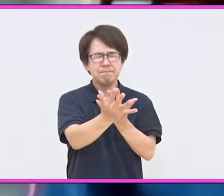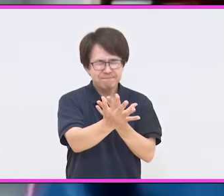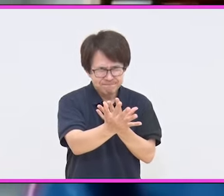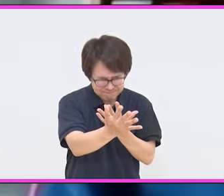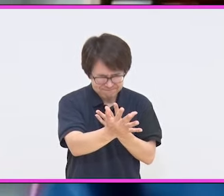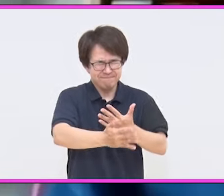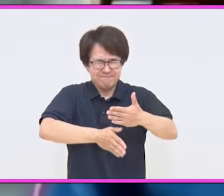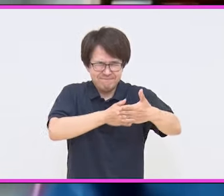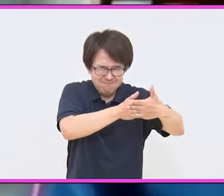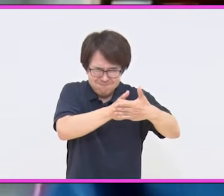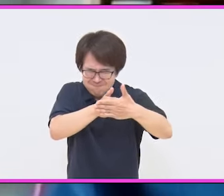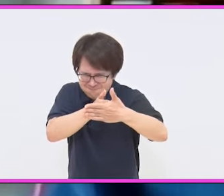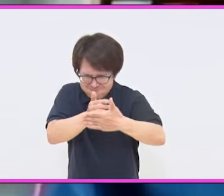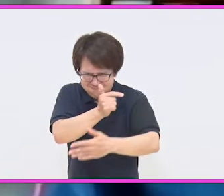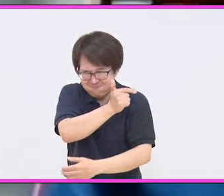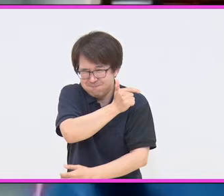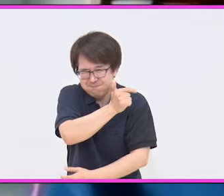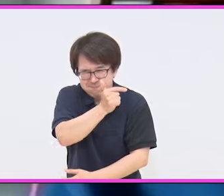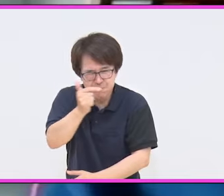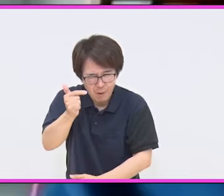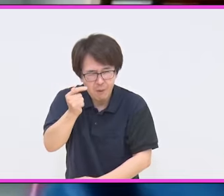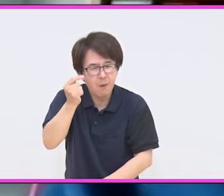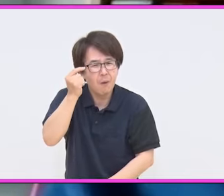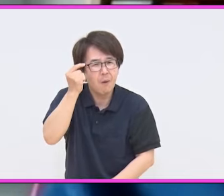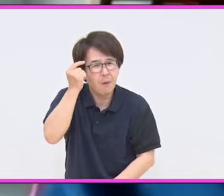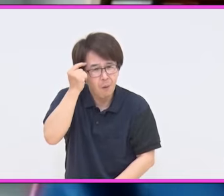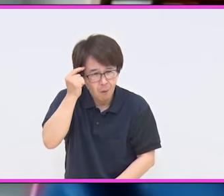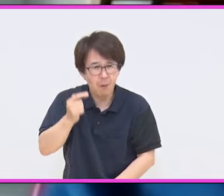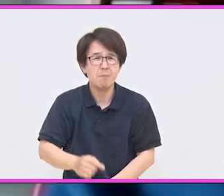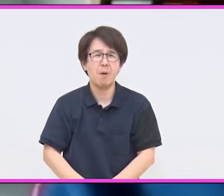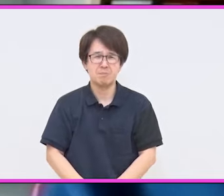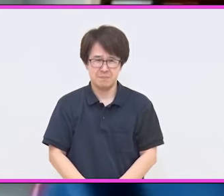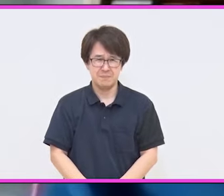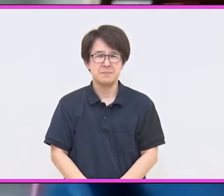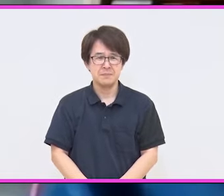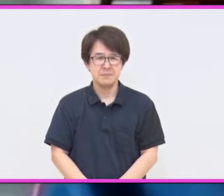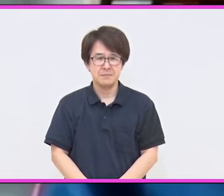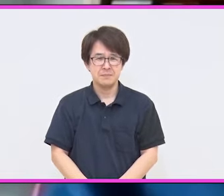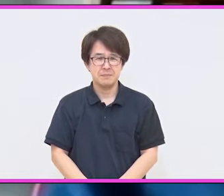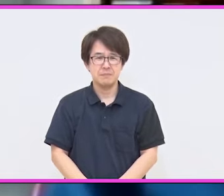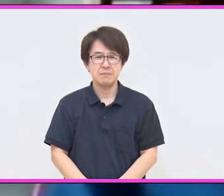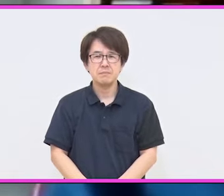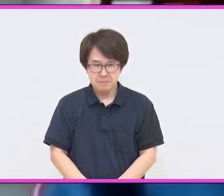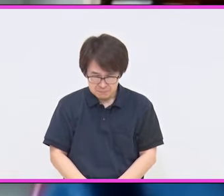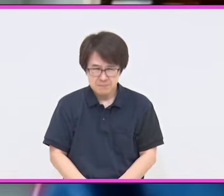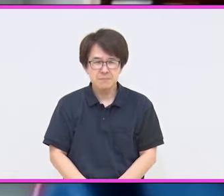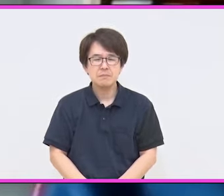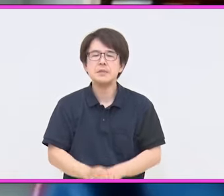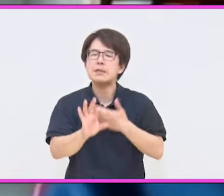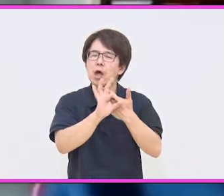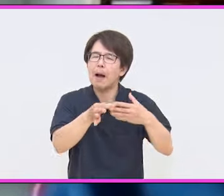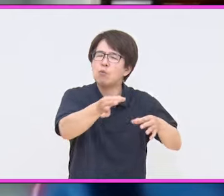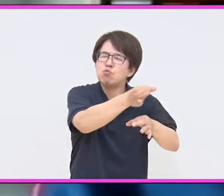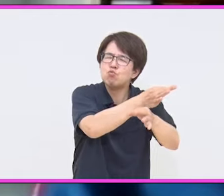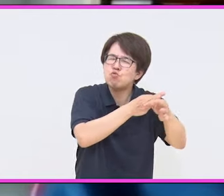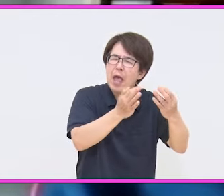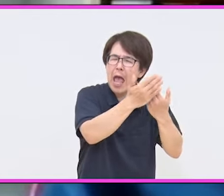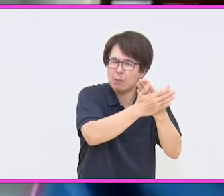are、especially difficult. They have been difficult to organise. It's very difficult for the athletes too,